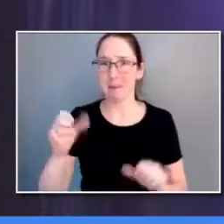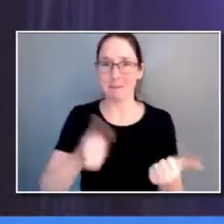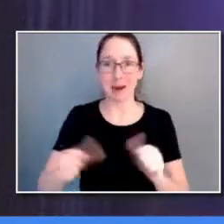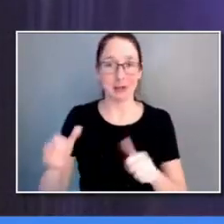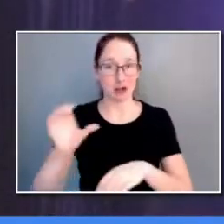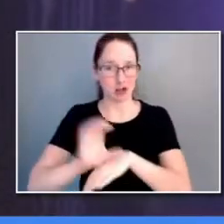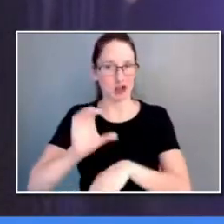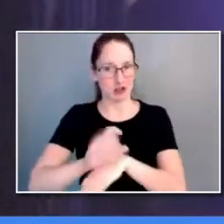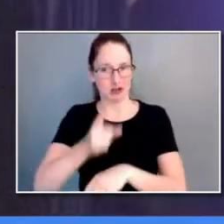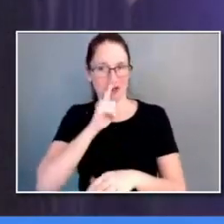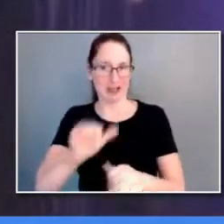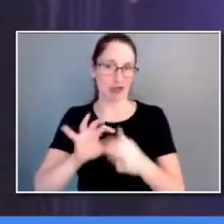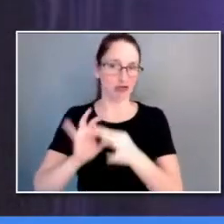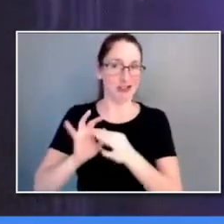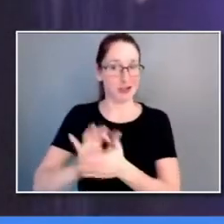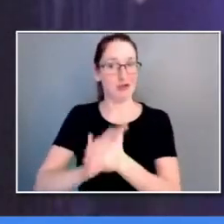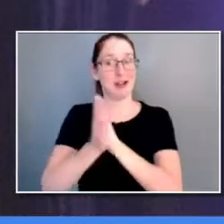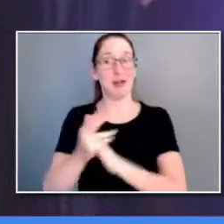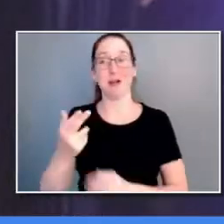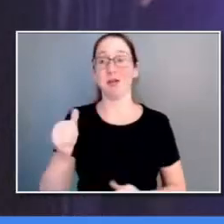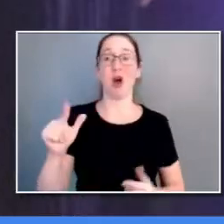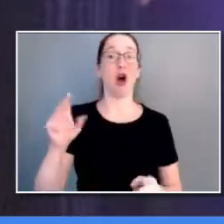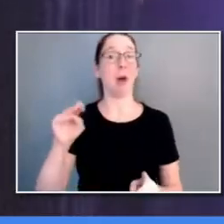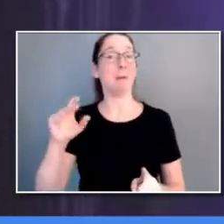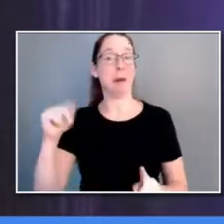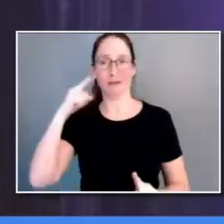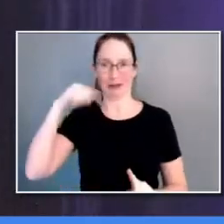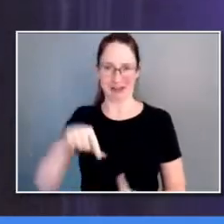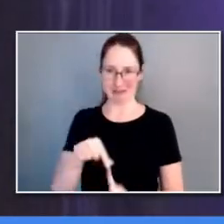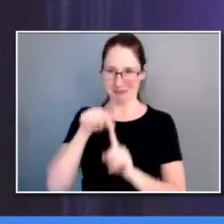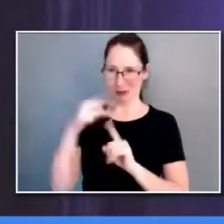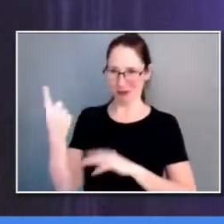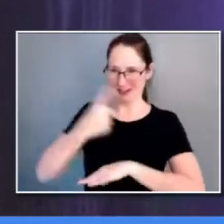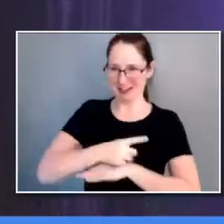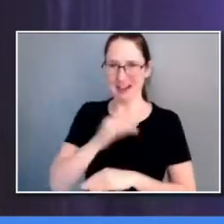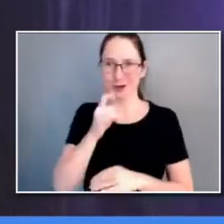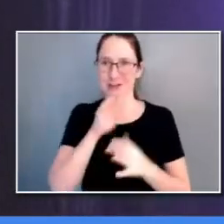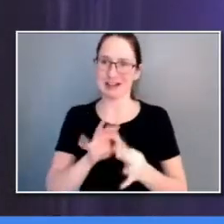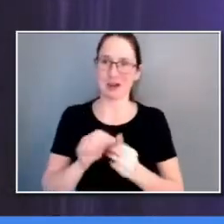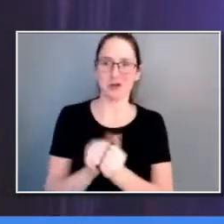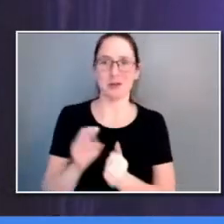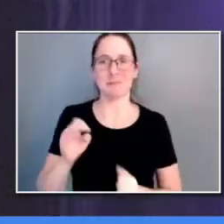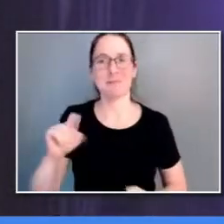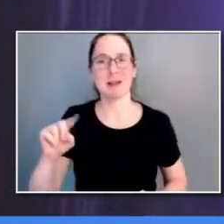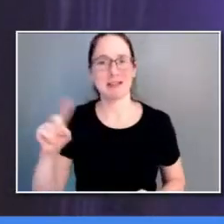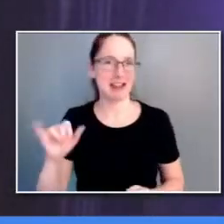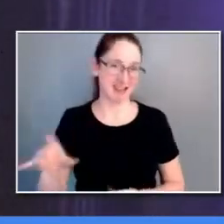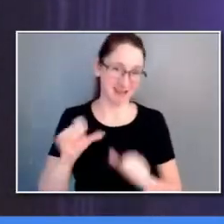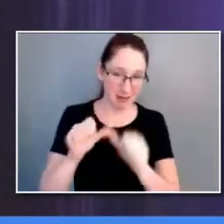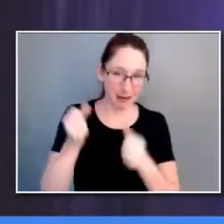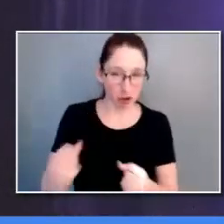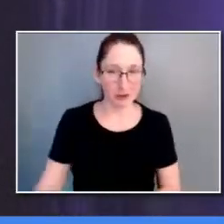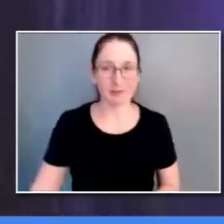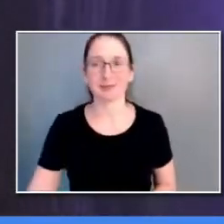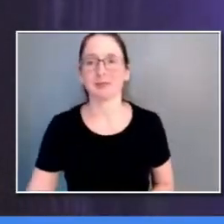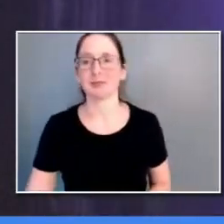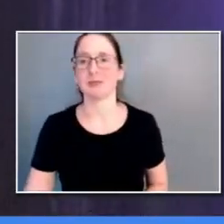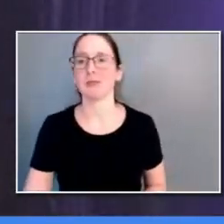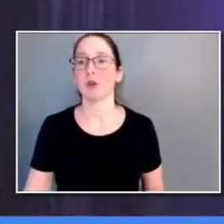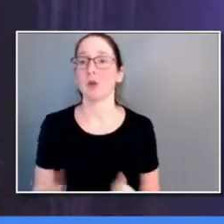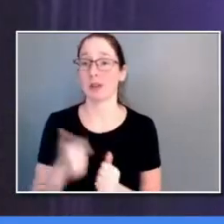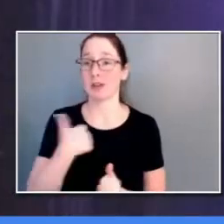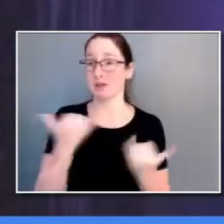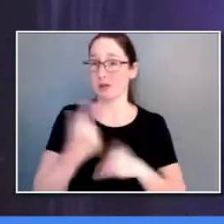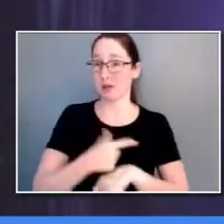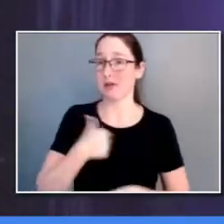a relationship that has become the hallmark for this special day, and our ties with Mount Zion remain strong. With us today, we have the Mount